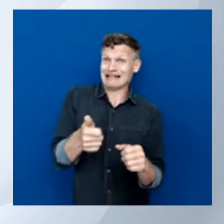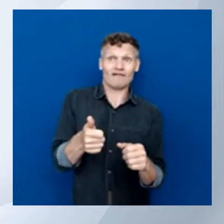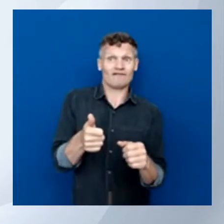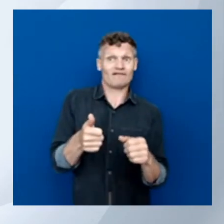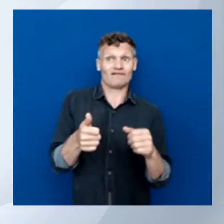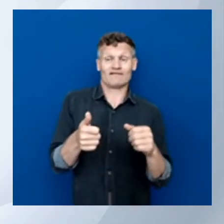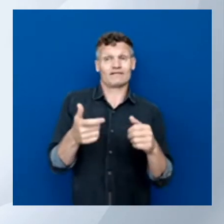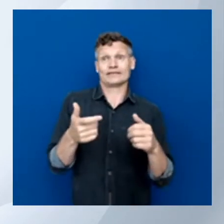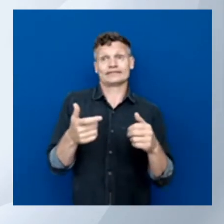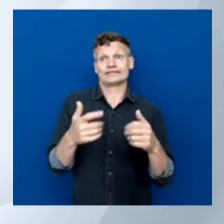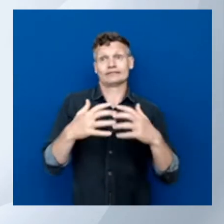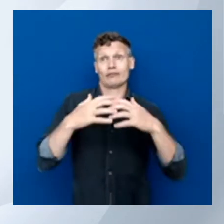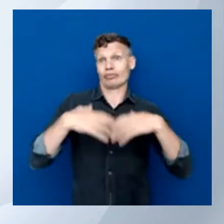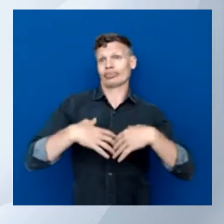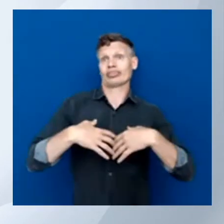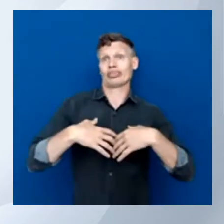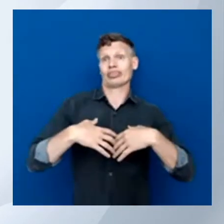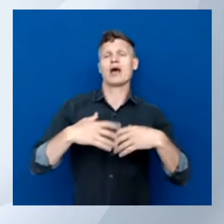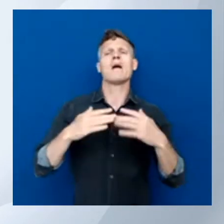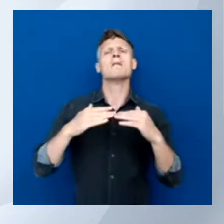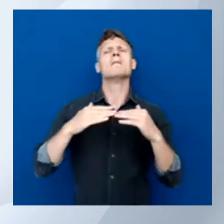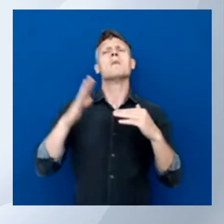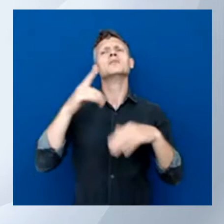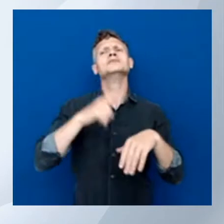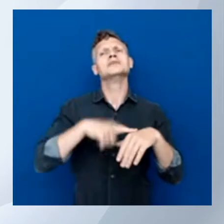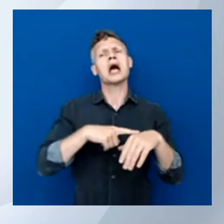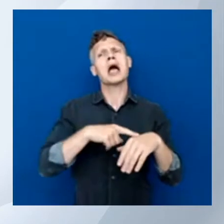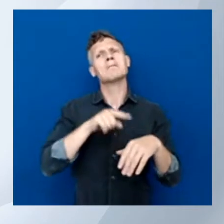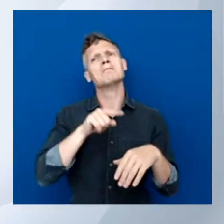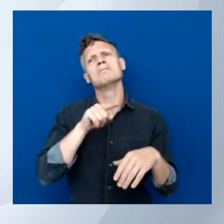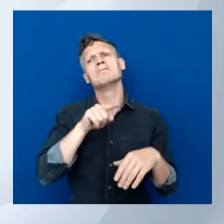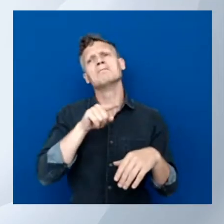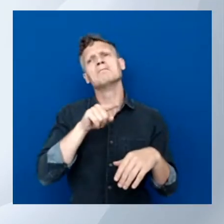of physical hardware in a data center, but